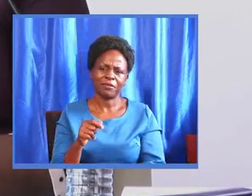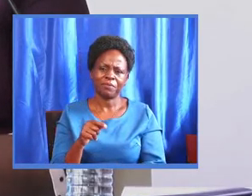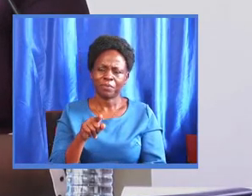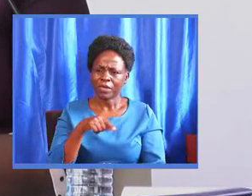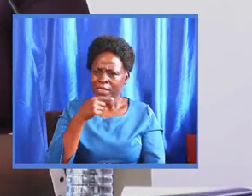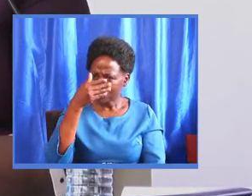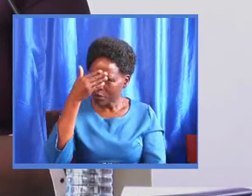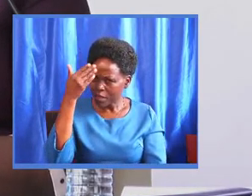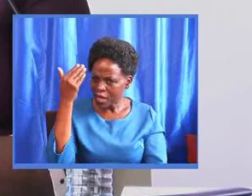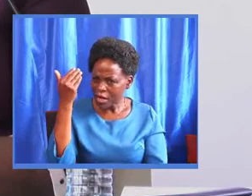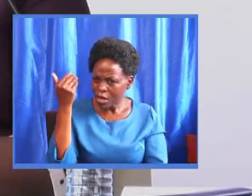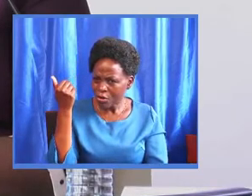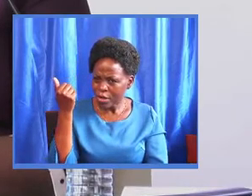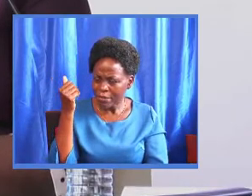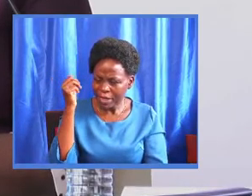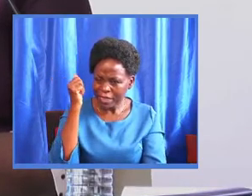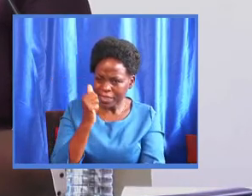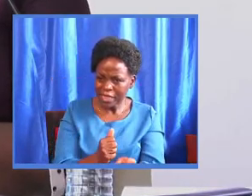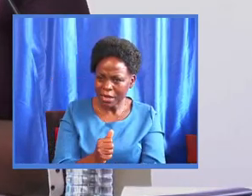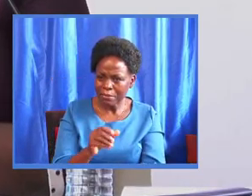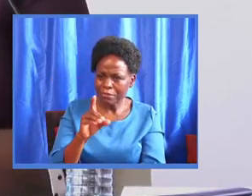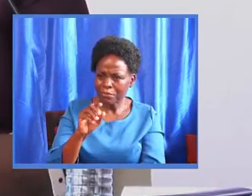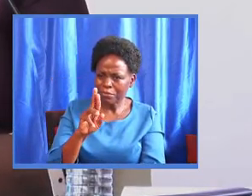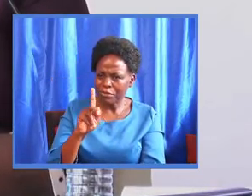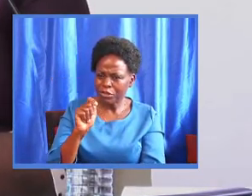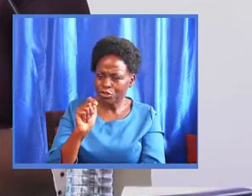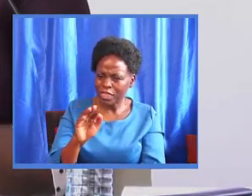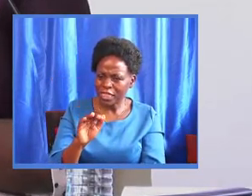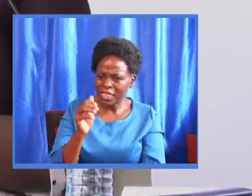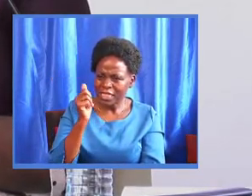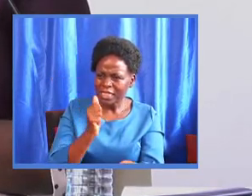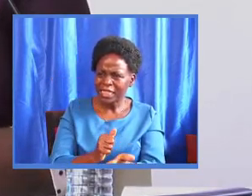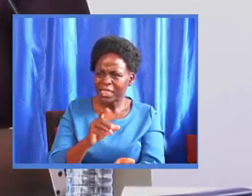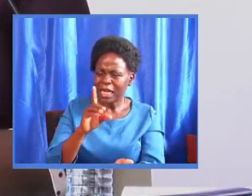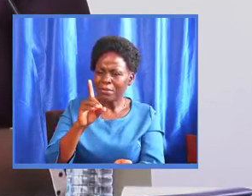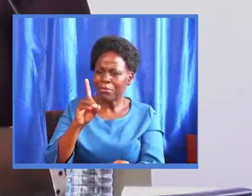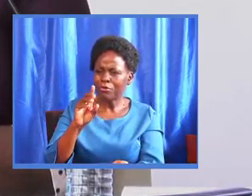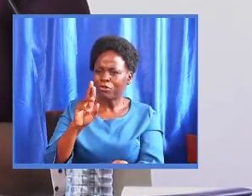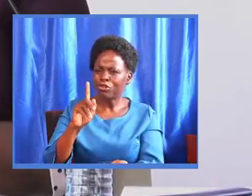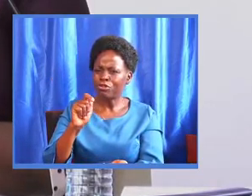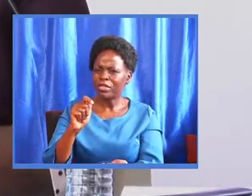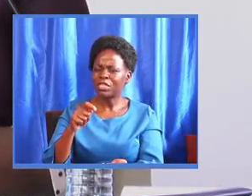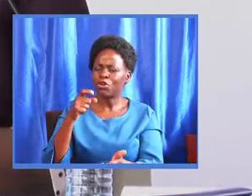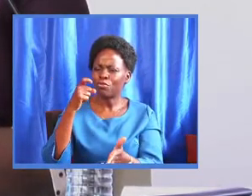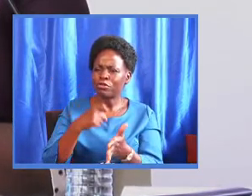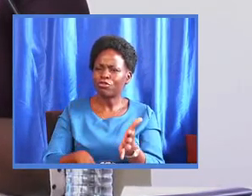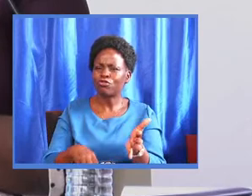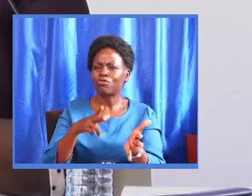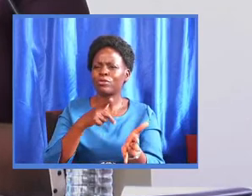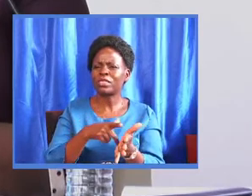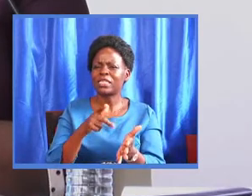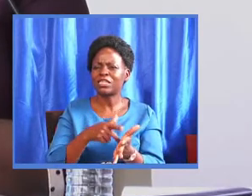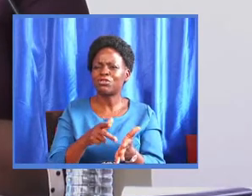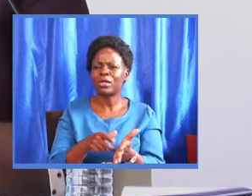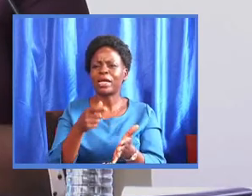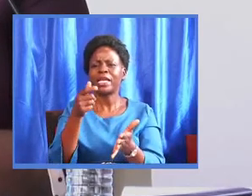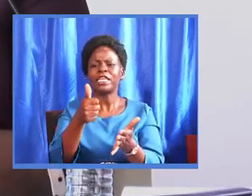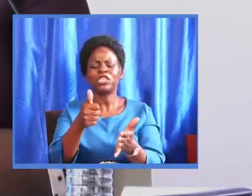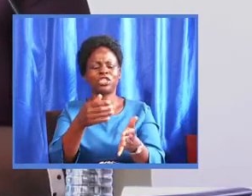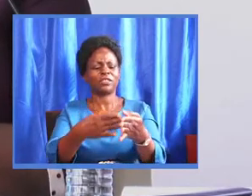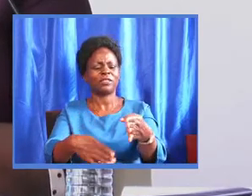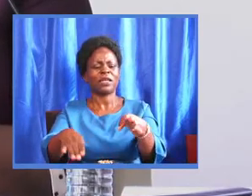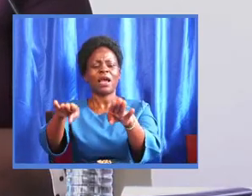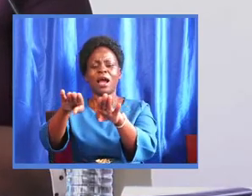Kyesinza kwerabira ye stamp duty. Stamp duty gwe gw'omusolo ogusasulibwa ku buli agreement